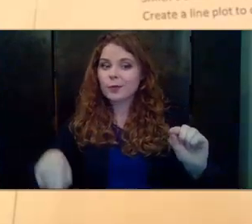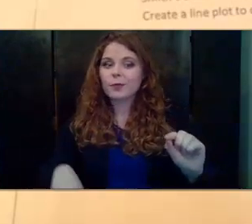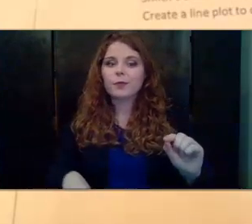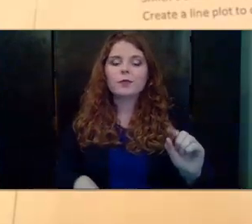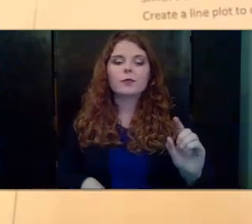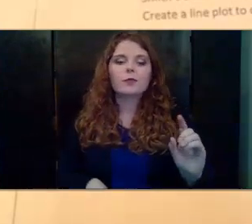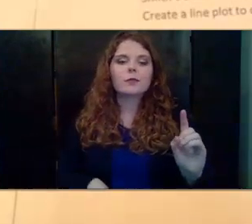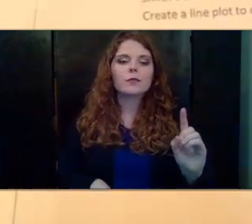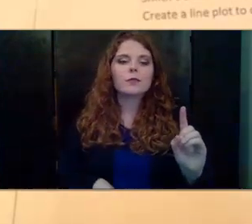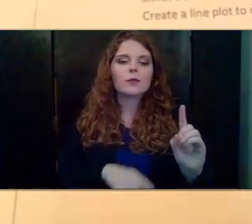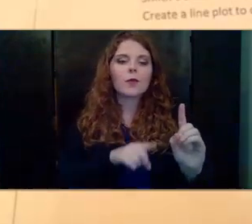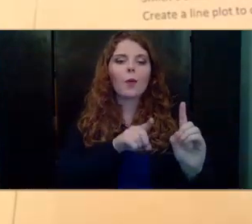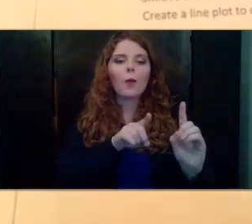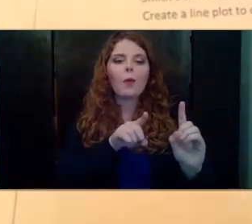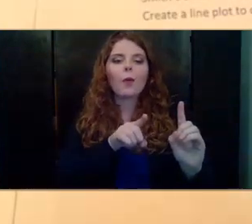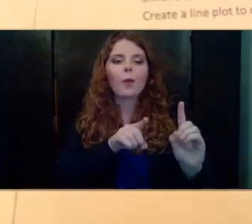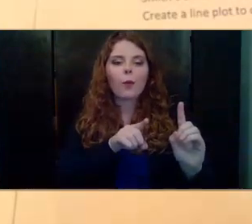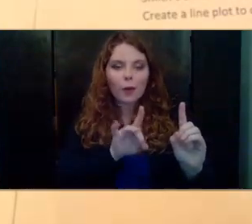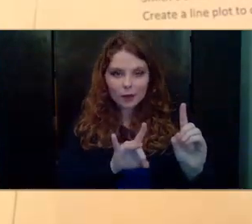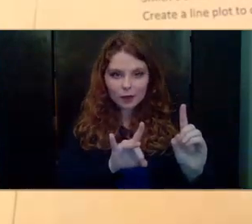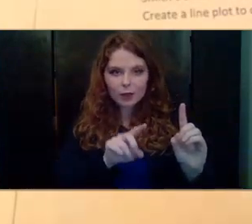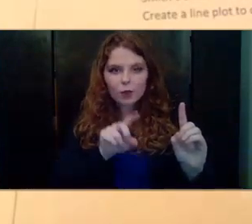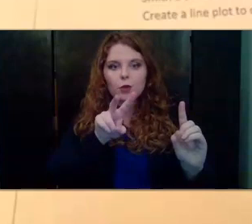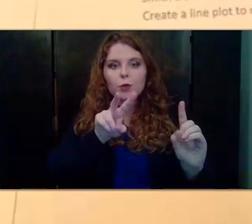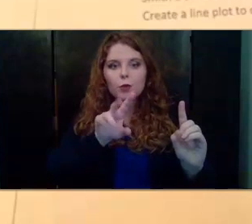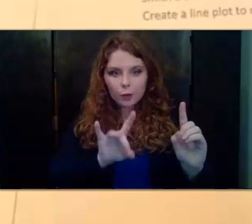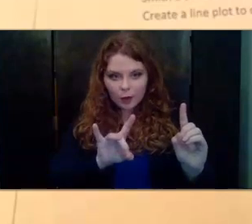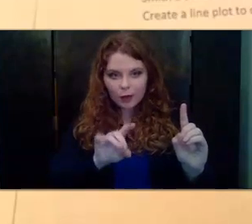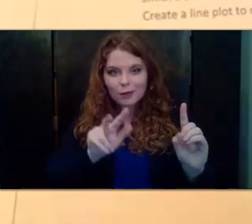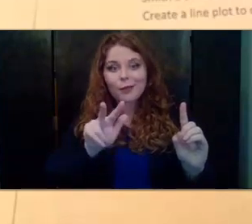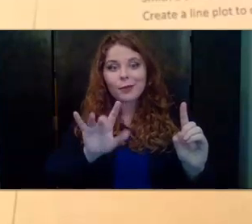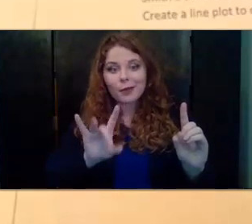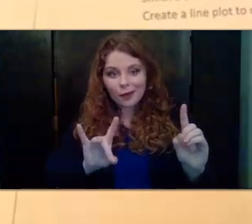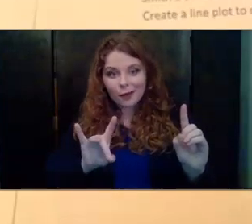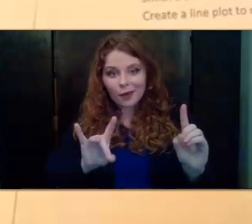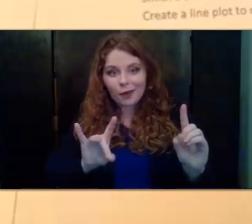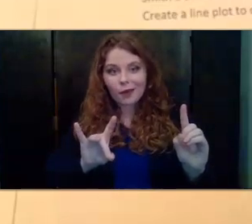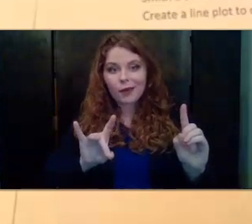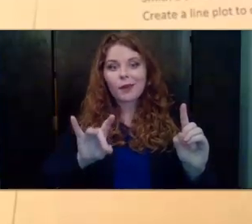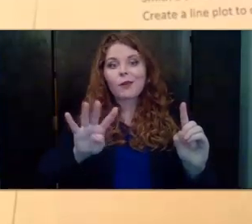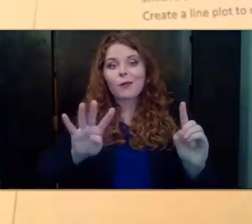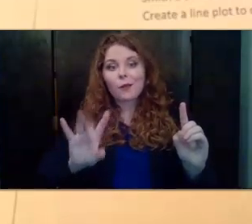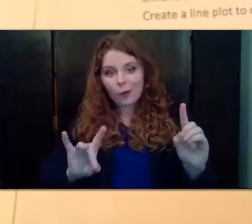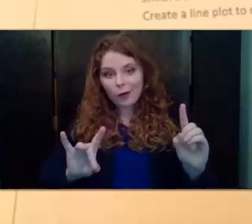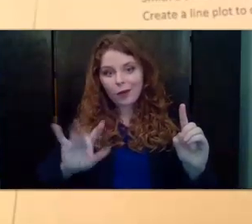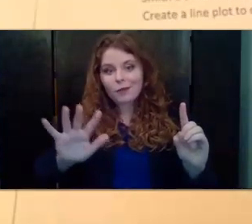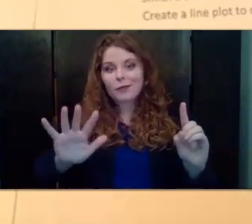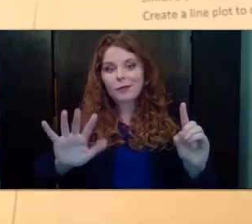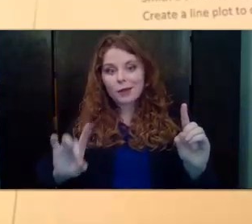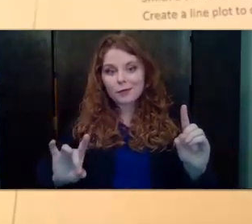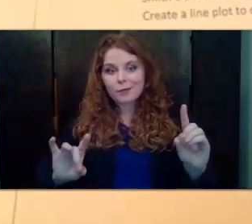1/8, 2/8, 3/8, 4/8, 5/8, 6/8,